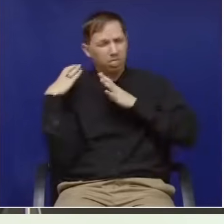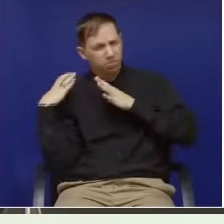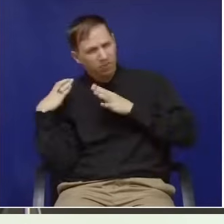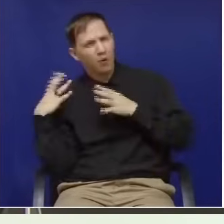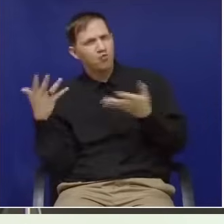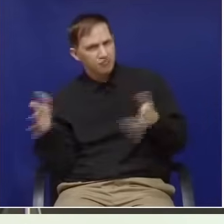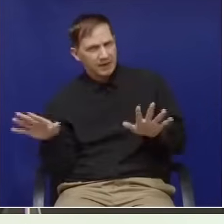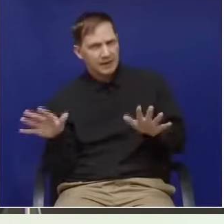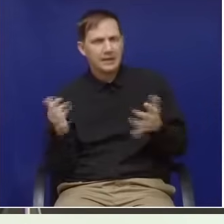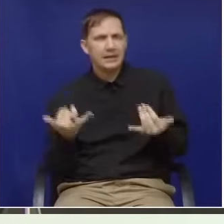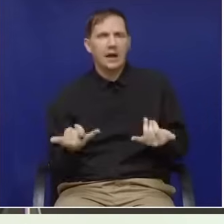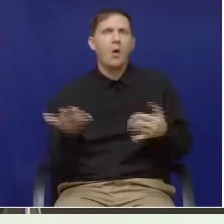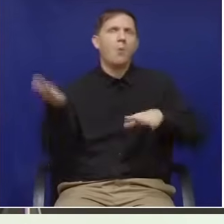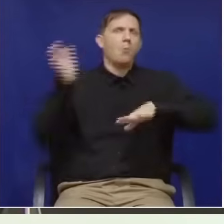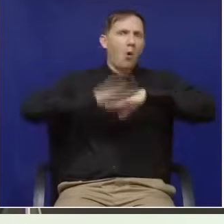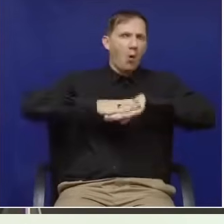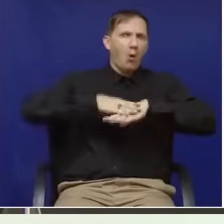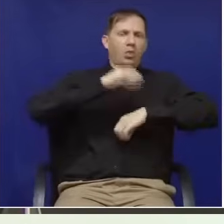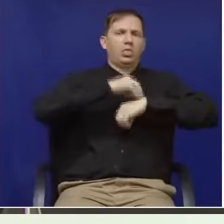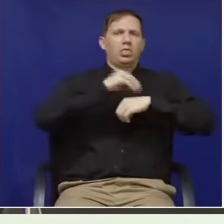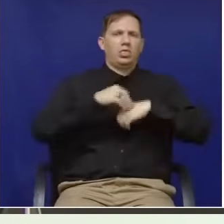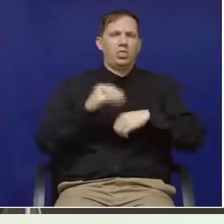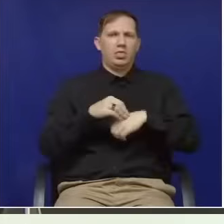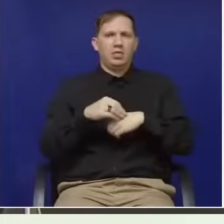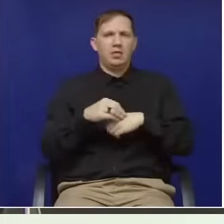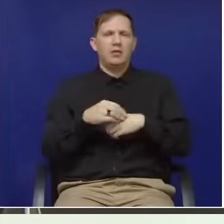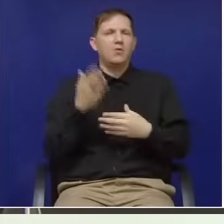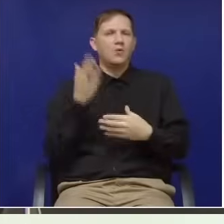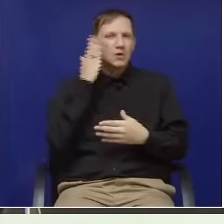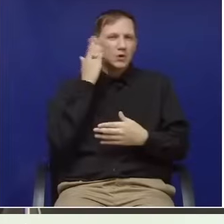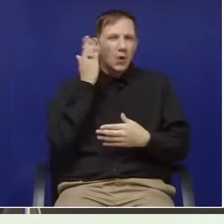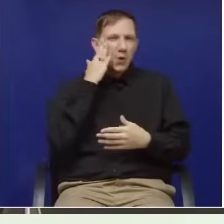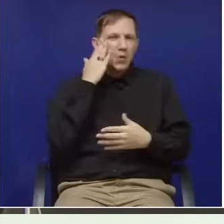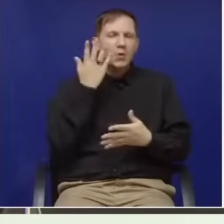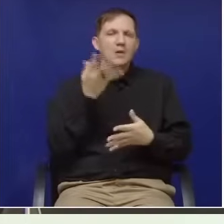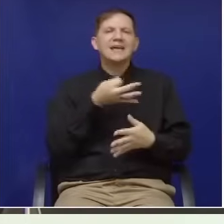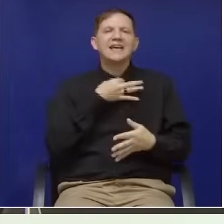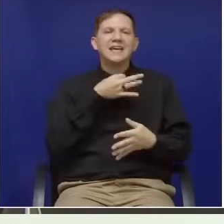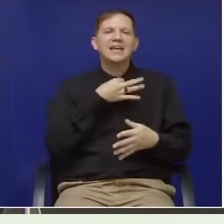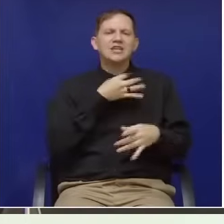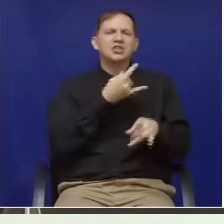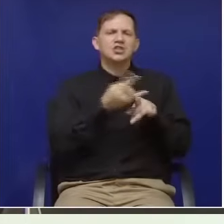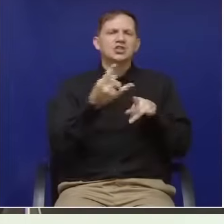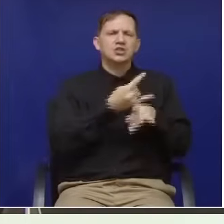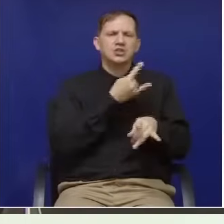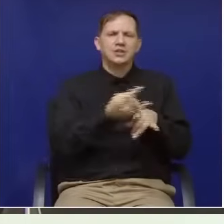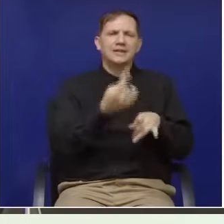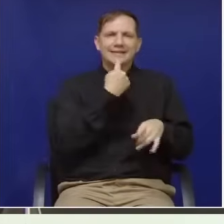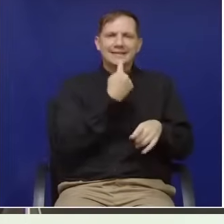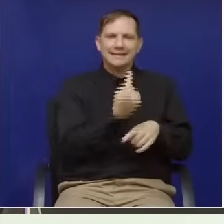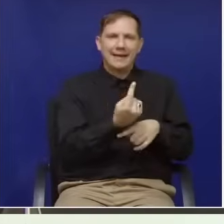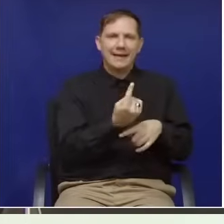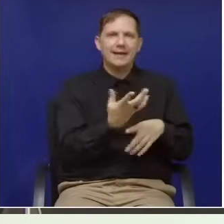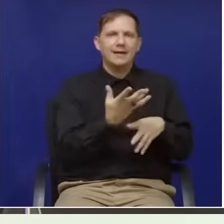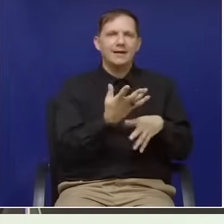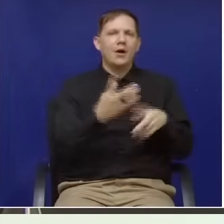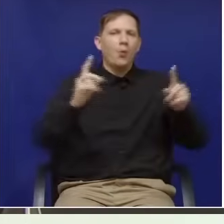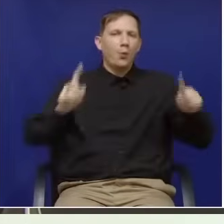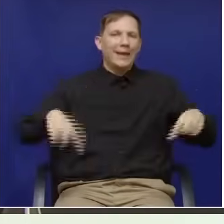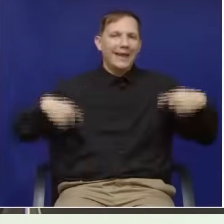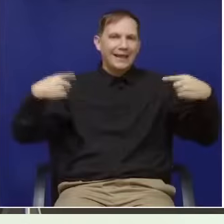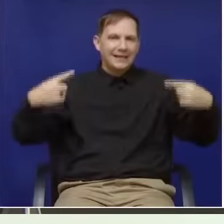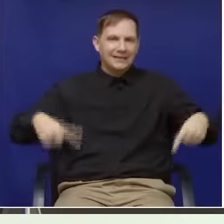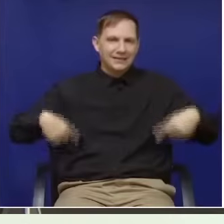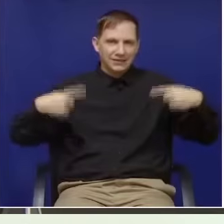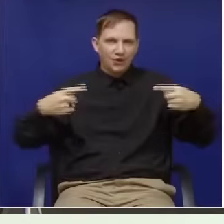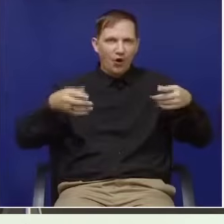The saying goes that the wheels of justice turn slowly, but Minister, they do turn. In South Africa case, the wheels isn't oiled